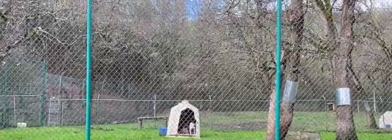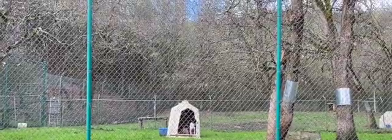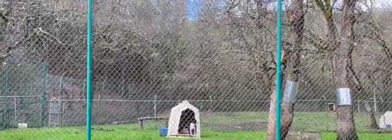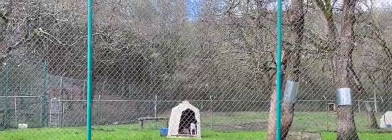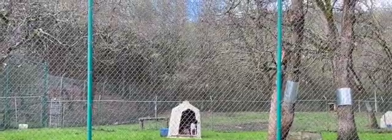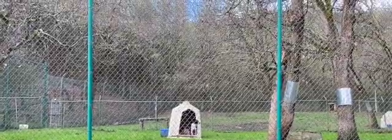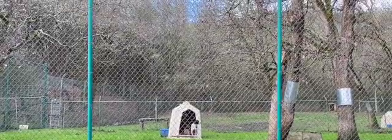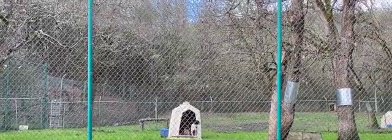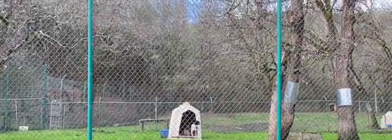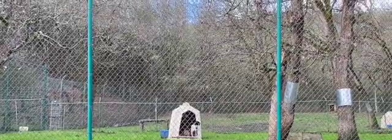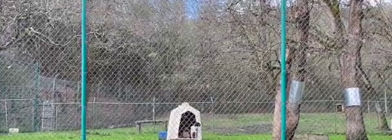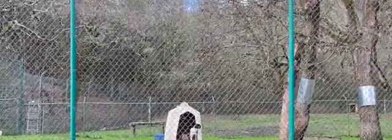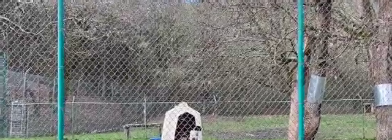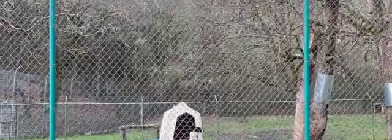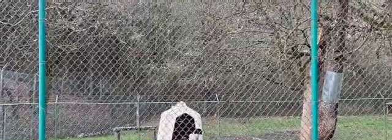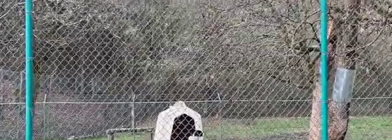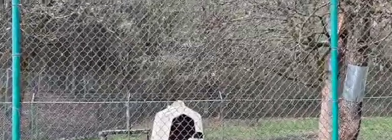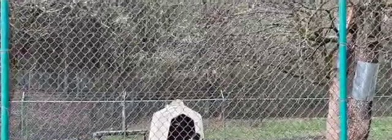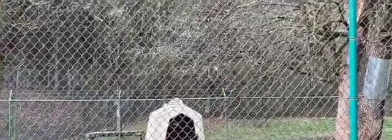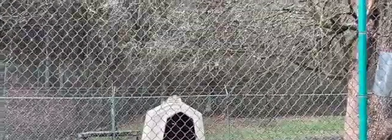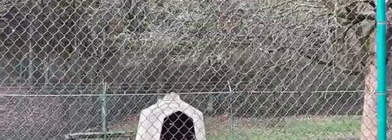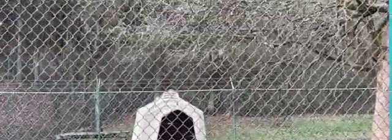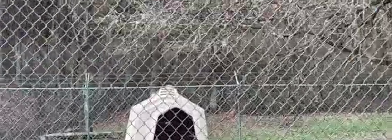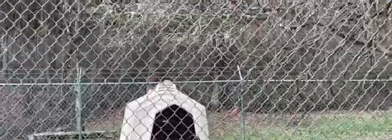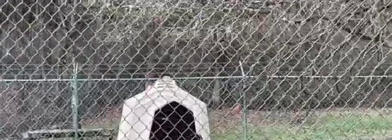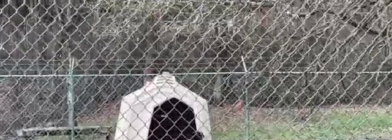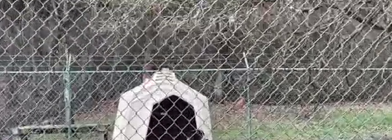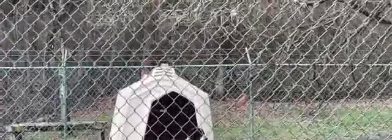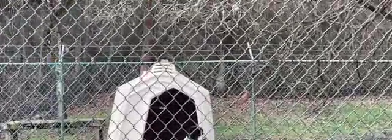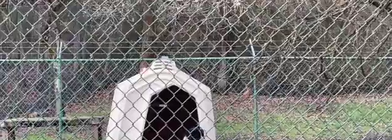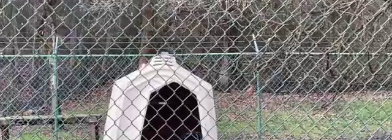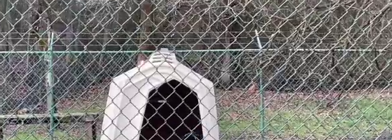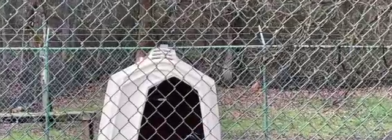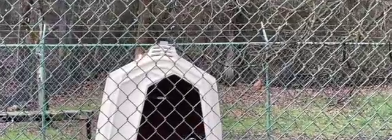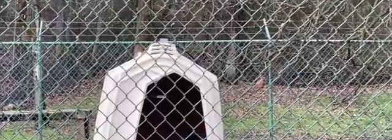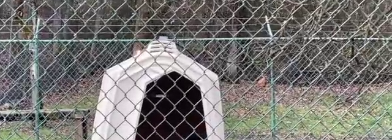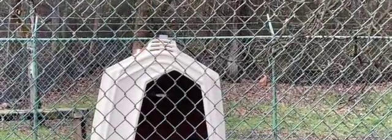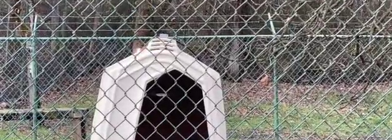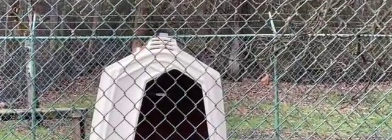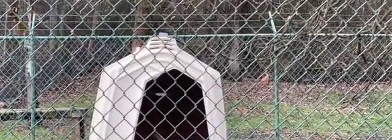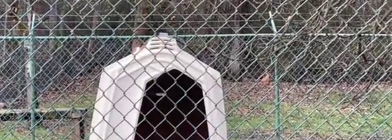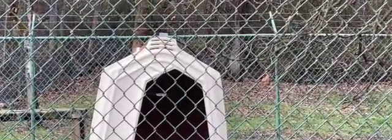give you a better perspective. But in with the dog is